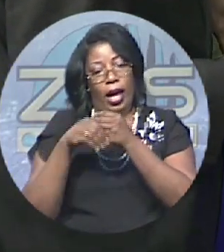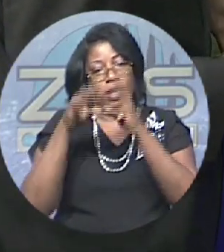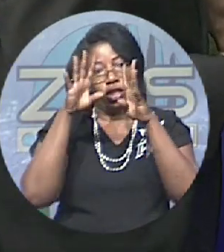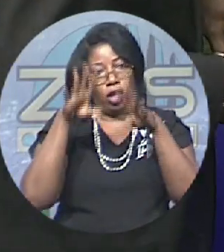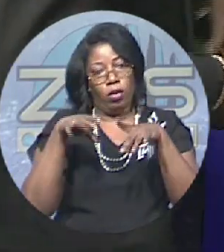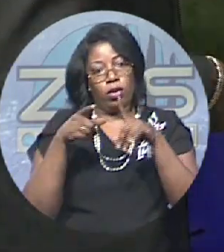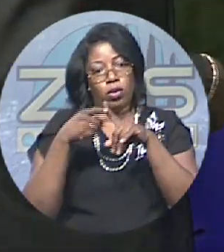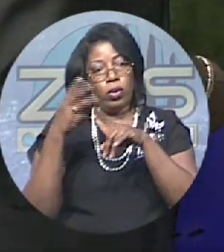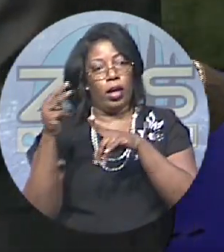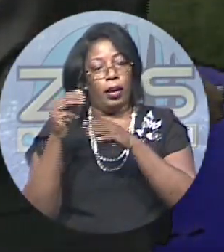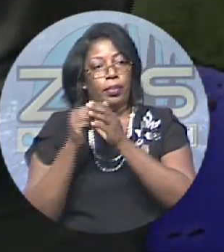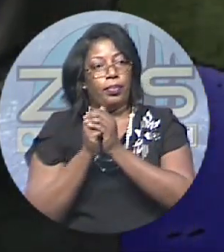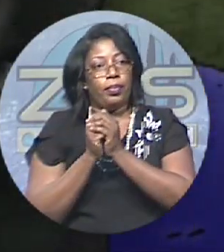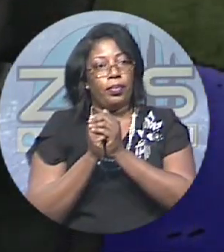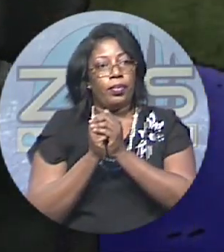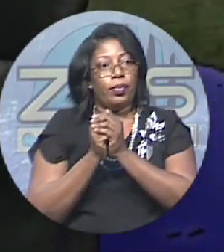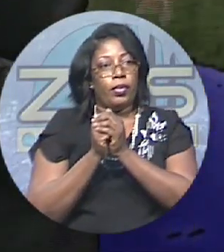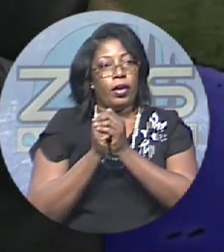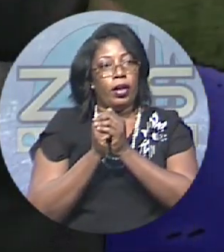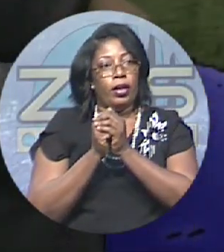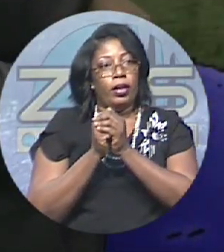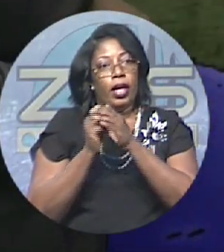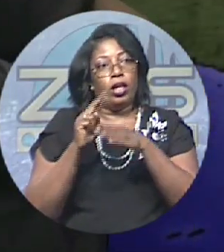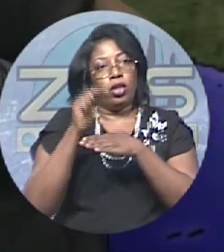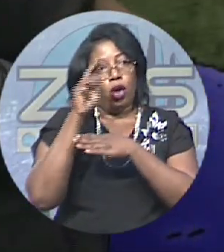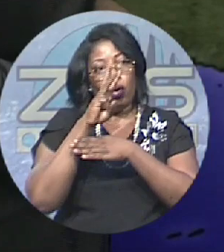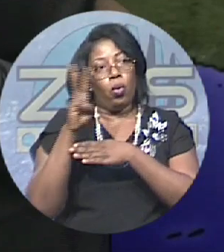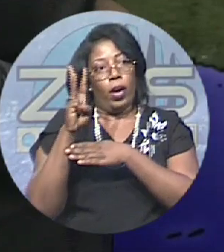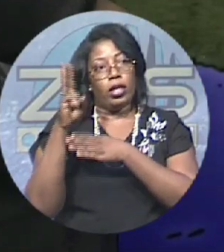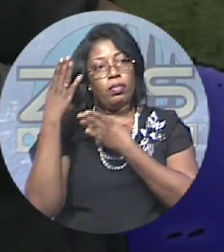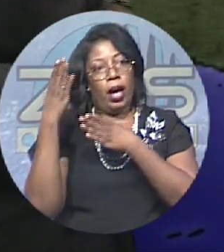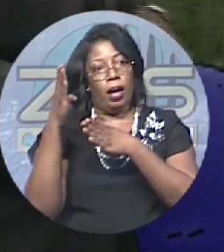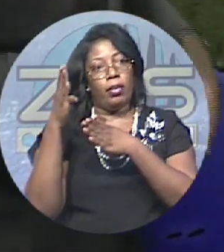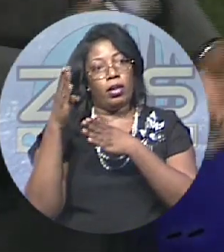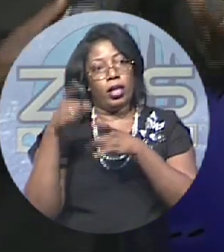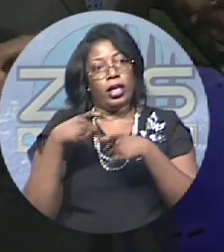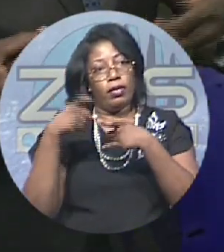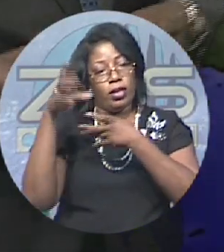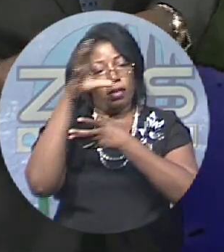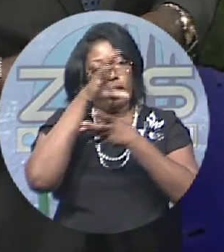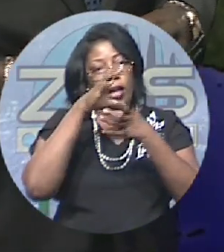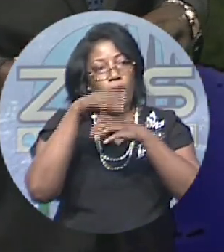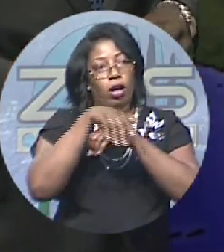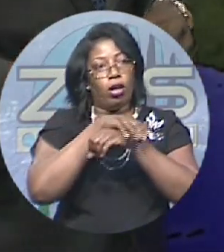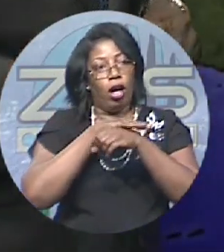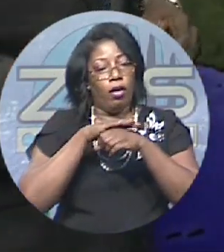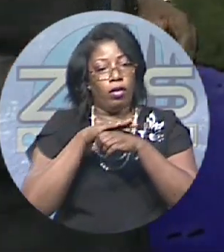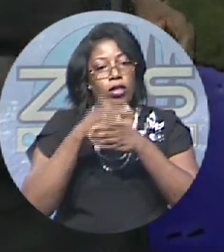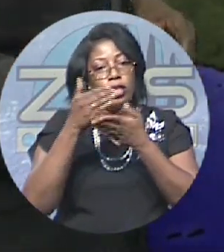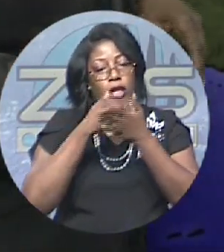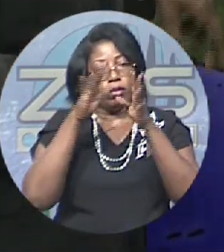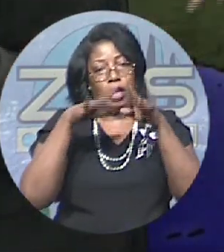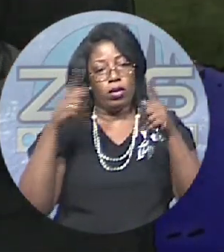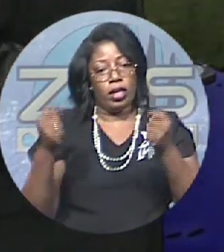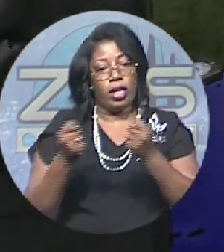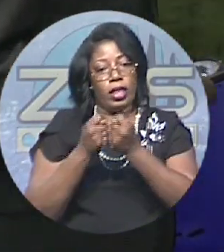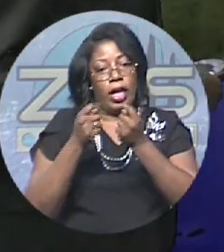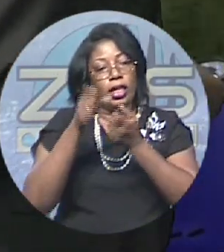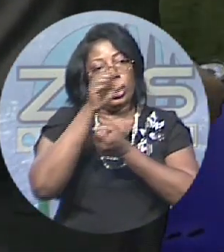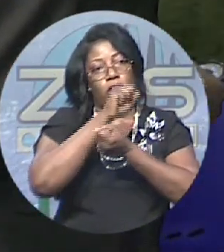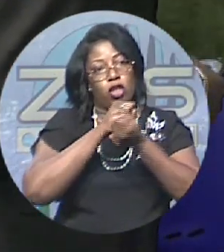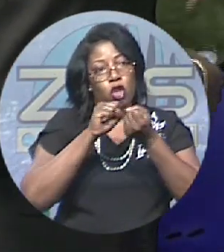to their forecast as well. Old fall boundary over the northwest Bahamas, and that is providing some cloud cover with pockets of showers and thunderstorms